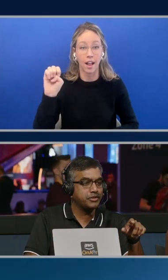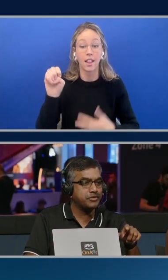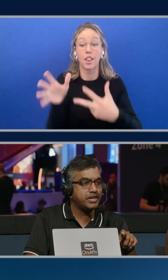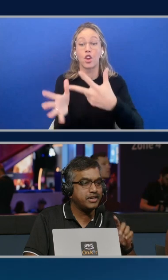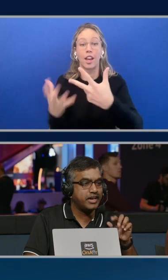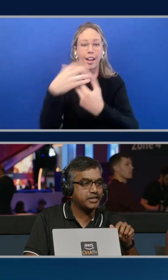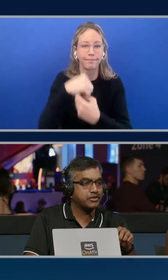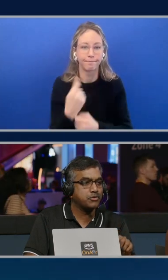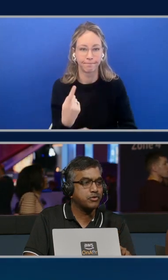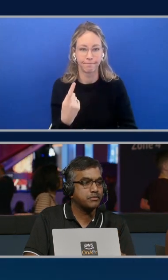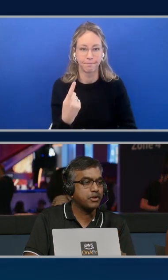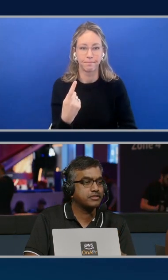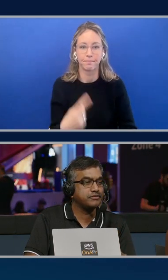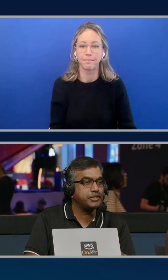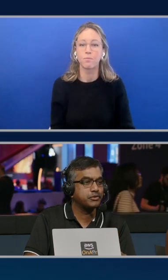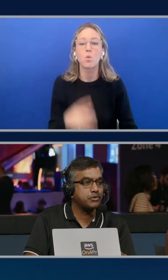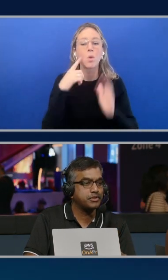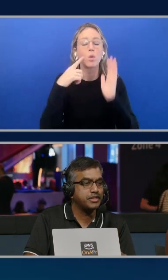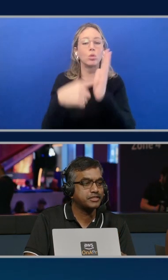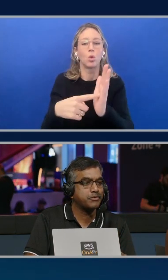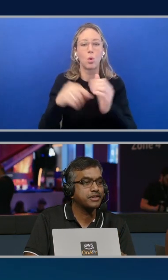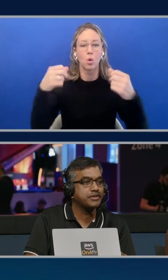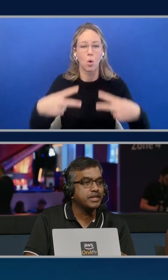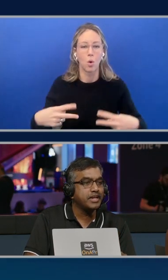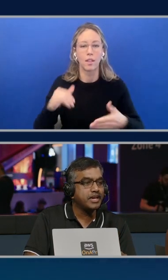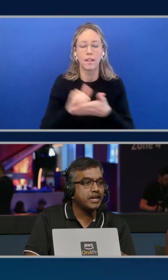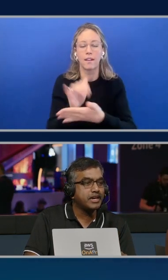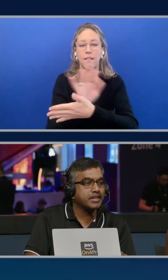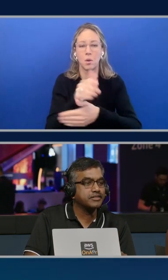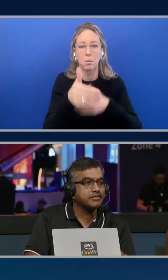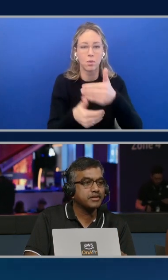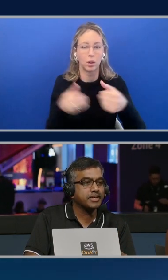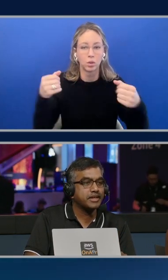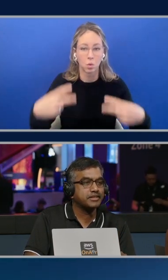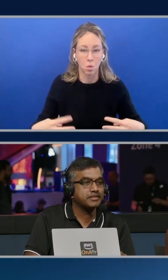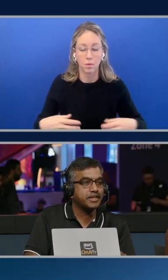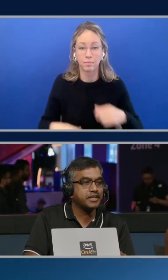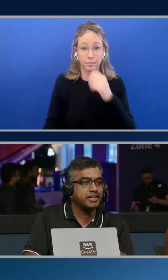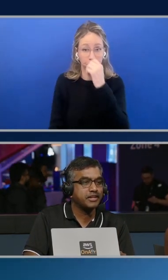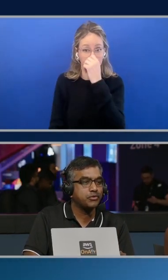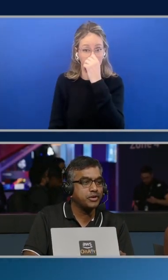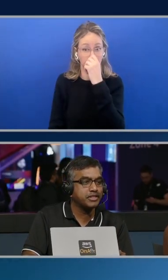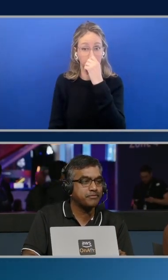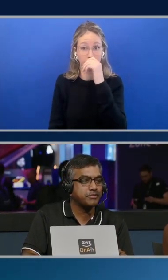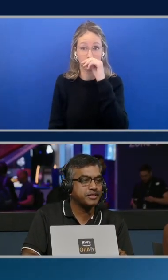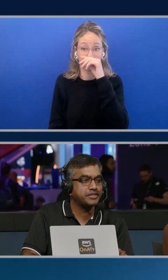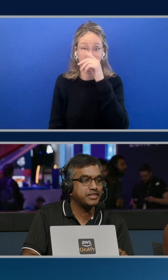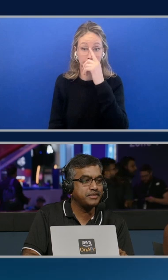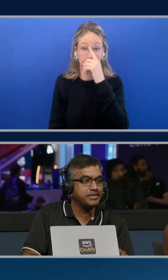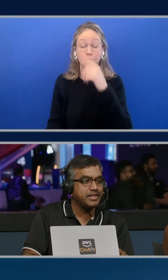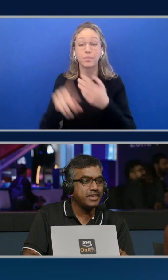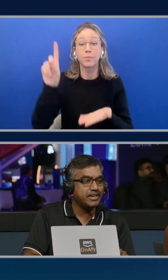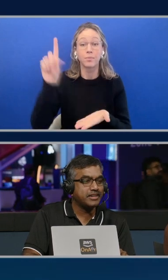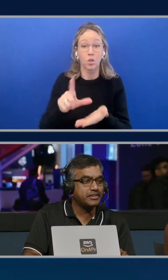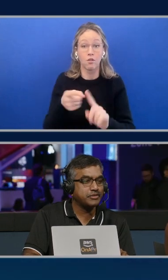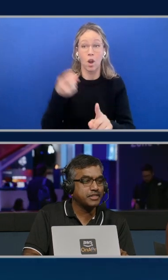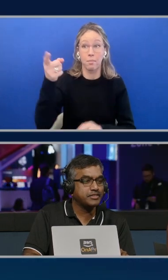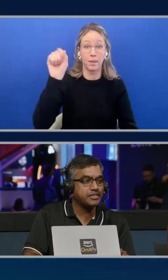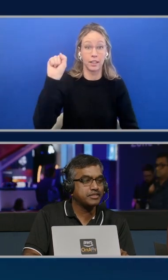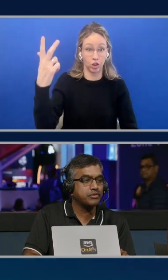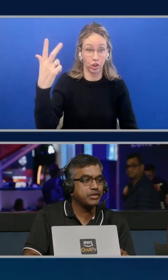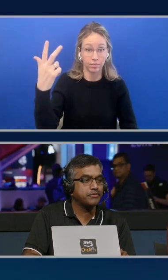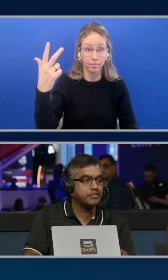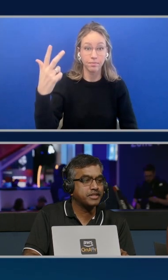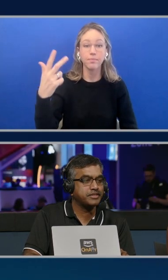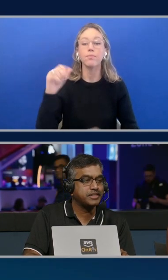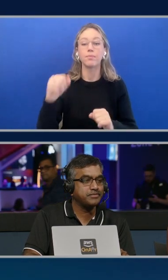look into the actual code, the process video code. That's the one. It's like downloading that from S3. Mm-hmm. So you can see